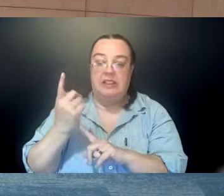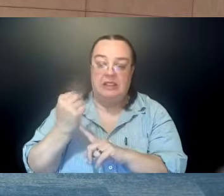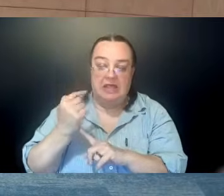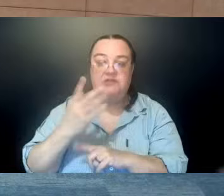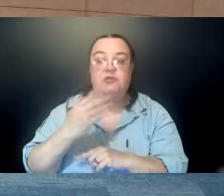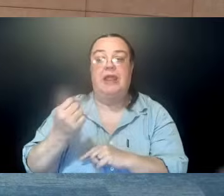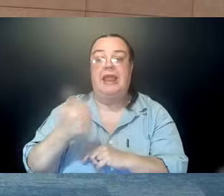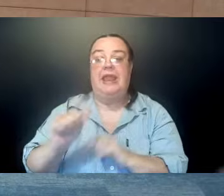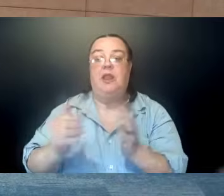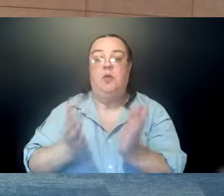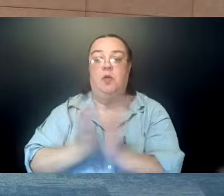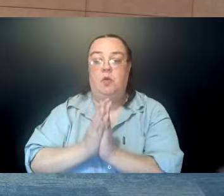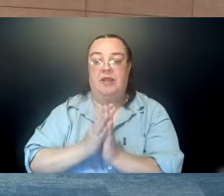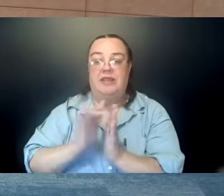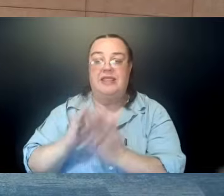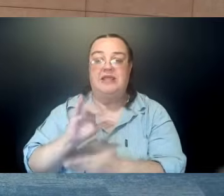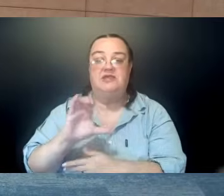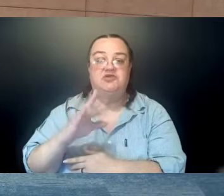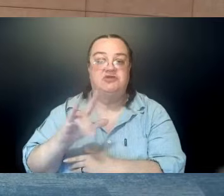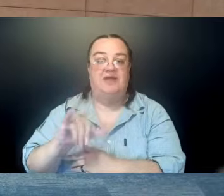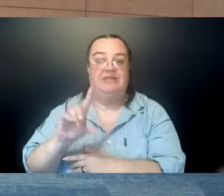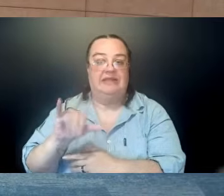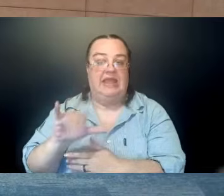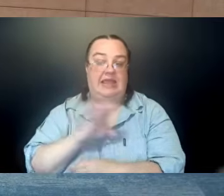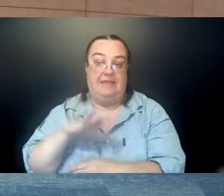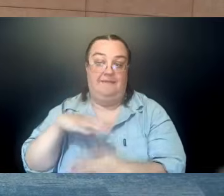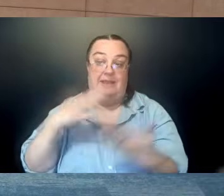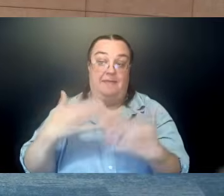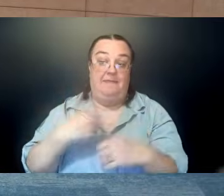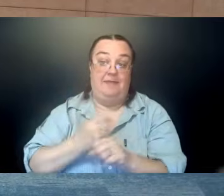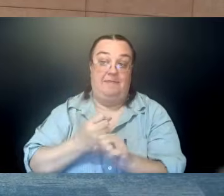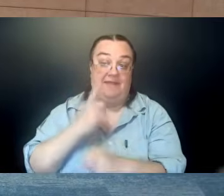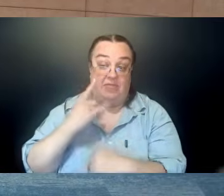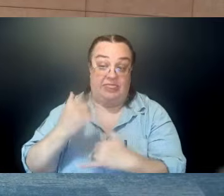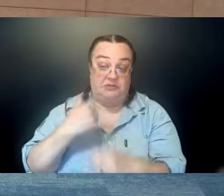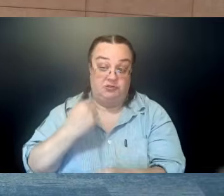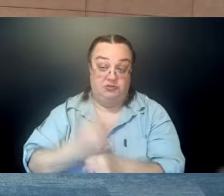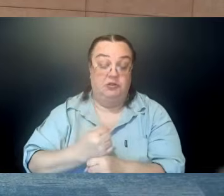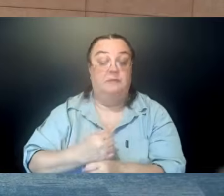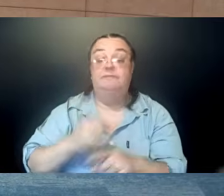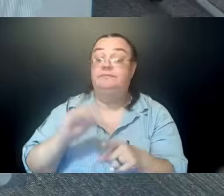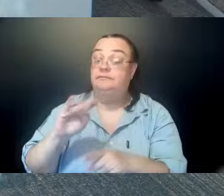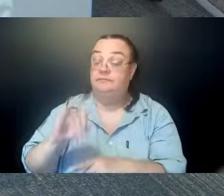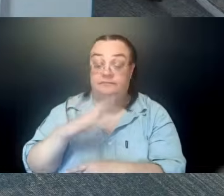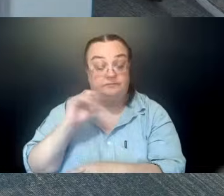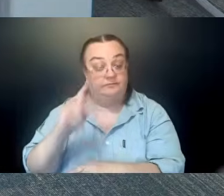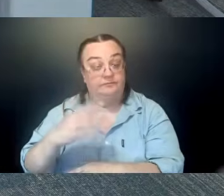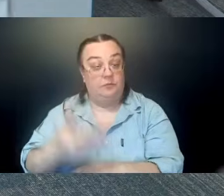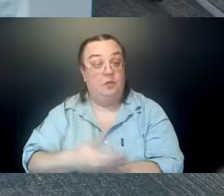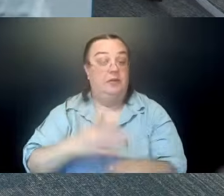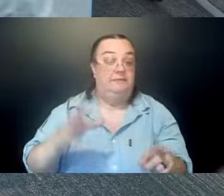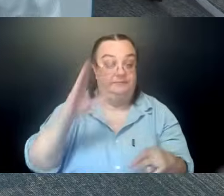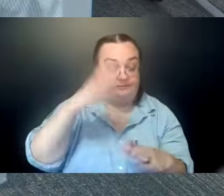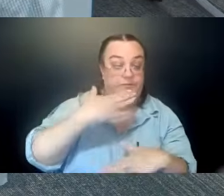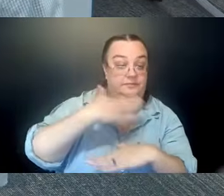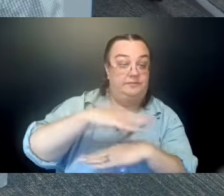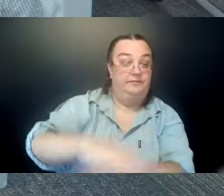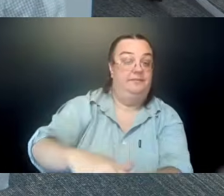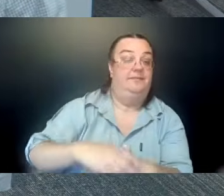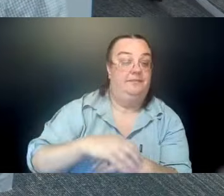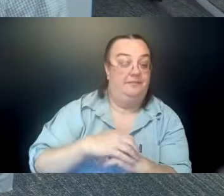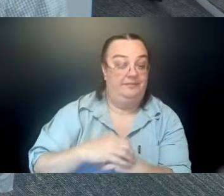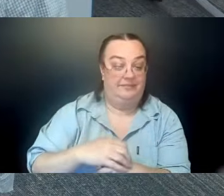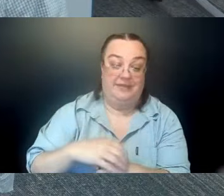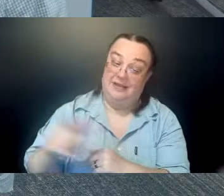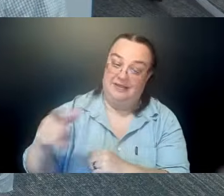that the Cheverly Day Committee might make for this year. All right, welcome. Hi, good evening. Good evening. 90-day countdown,